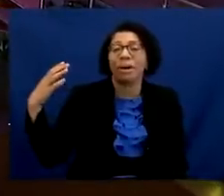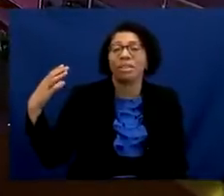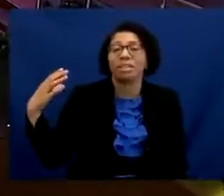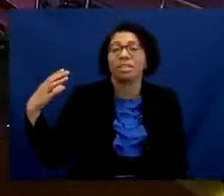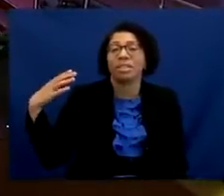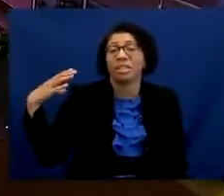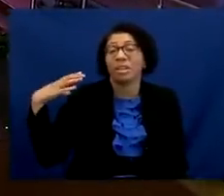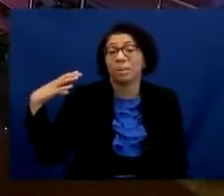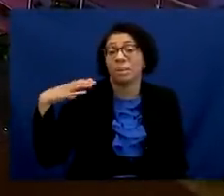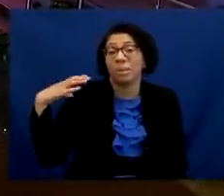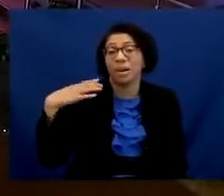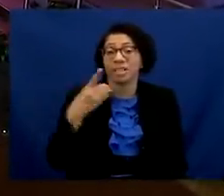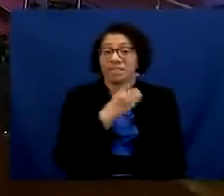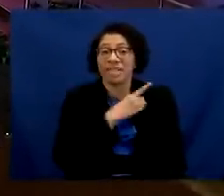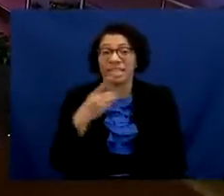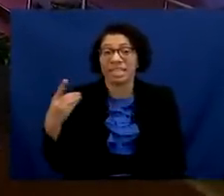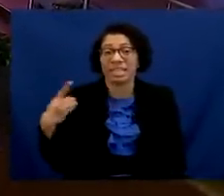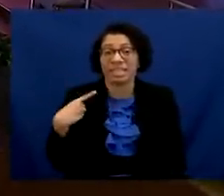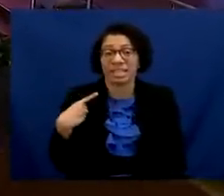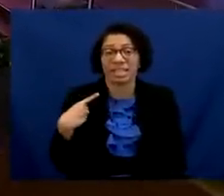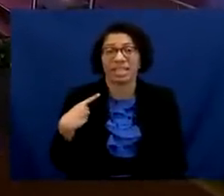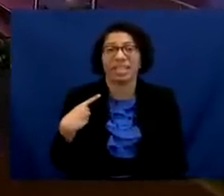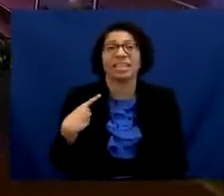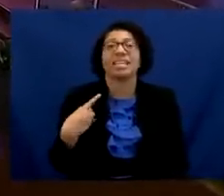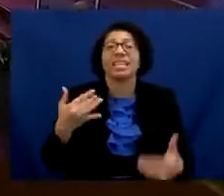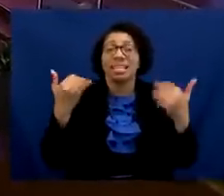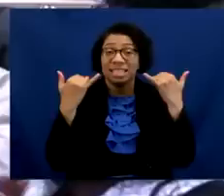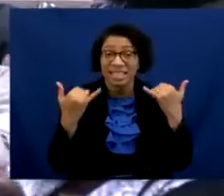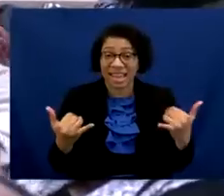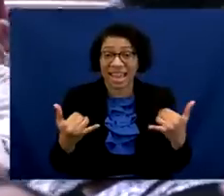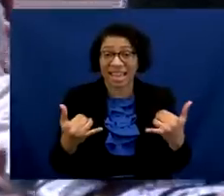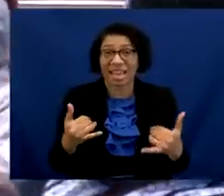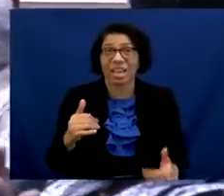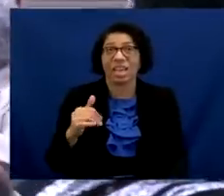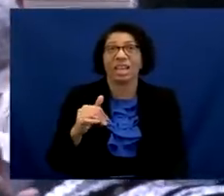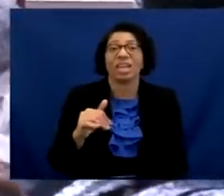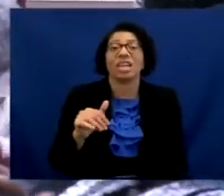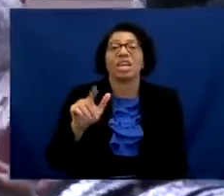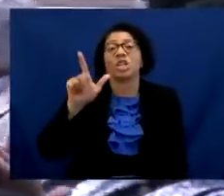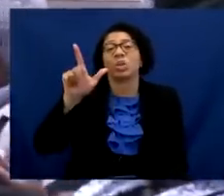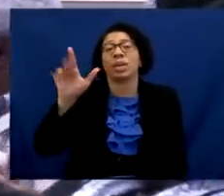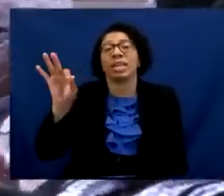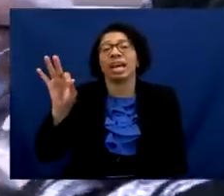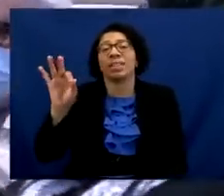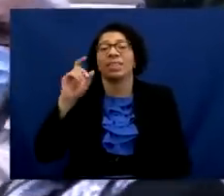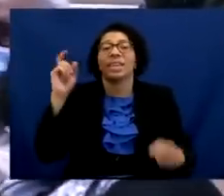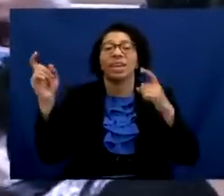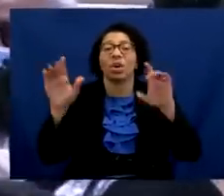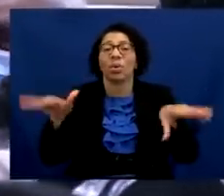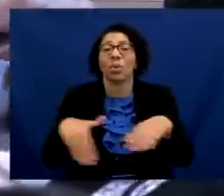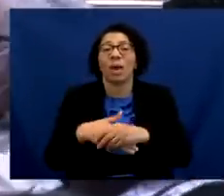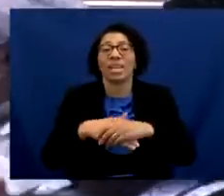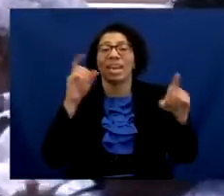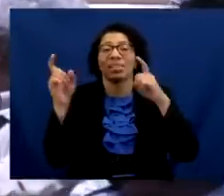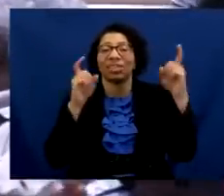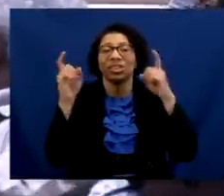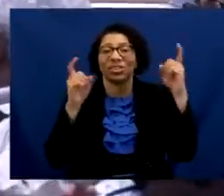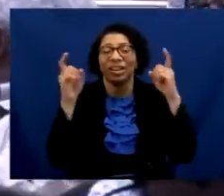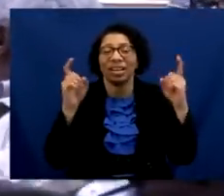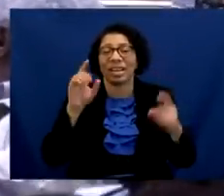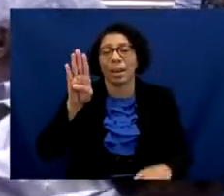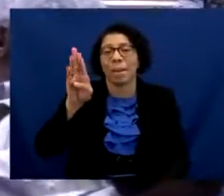stand. Today is their 29th anniversary. Come on and celebrate with them